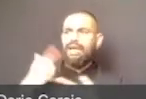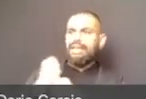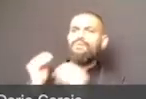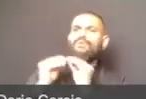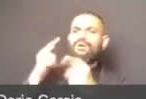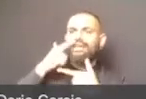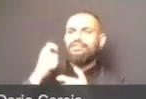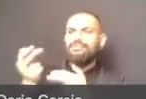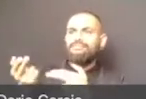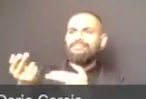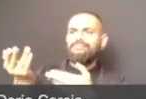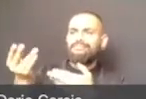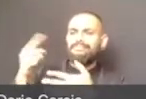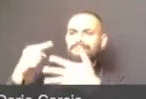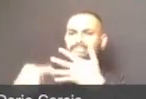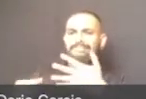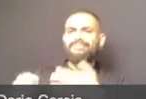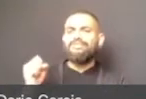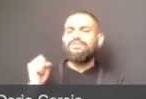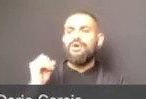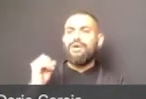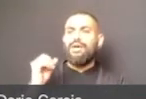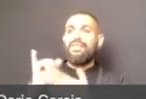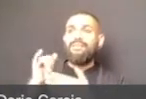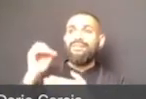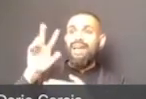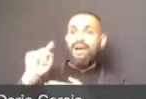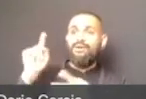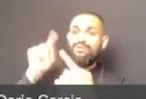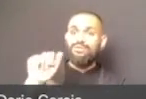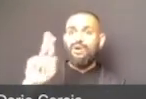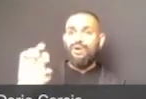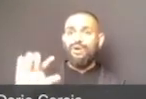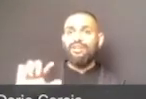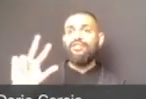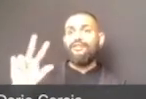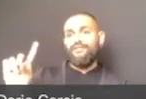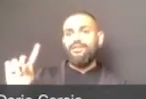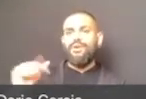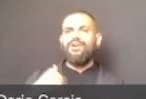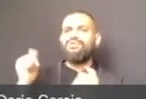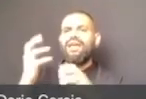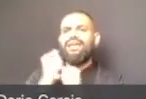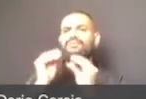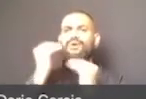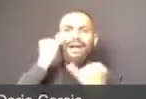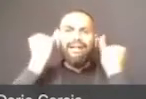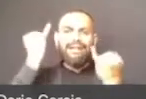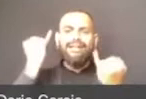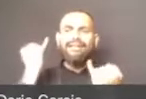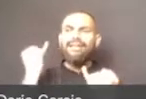there through August 31st. From that, we'll try to get more ideas, find what people think solutions are.